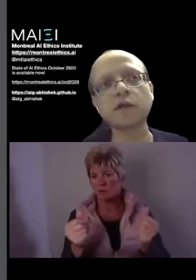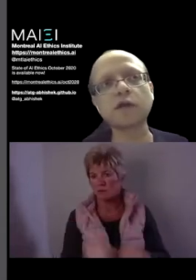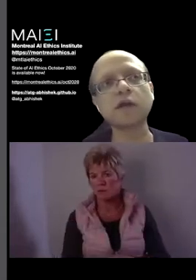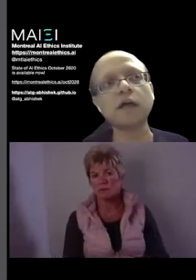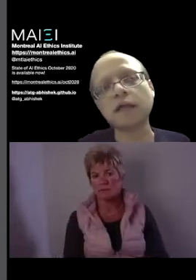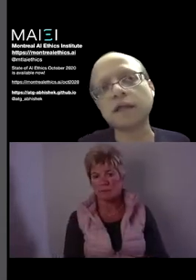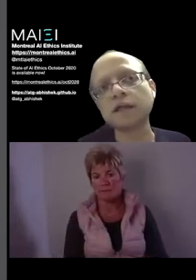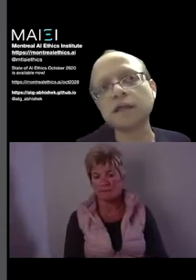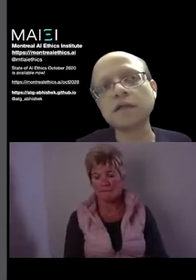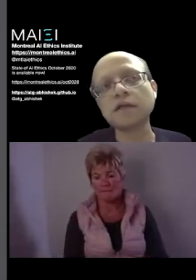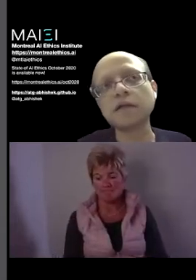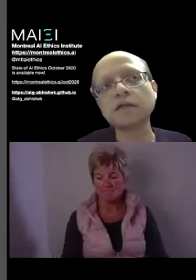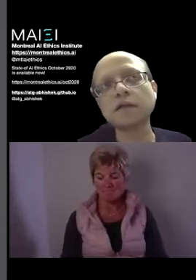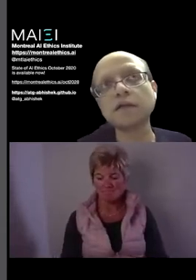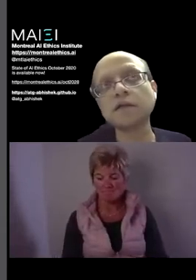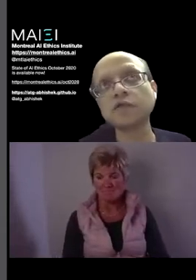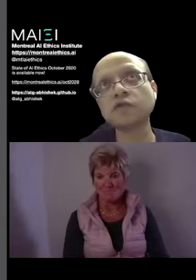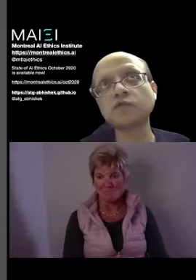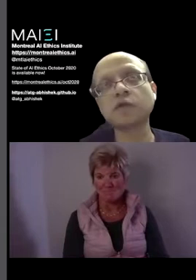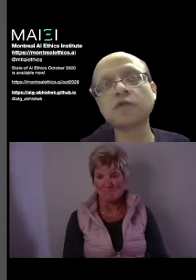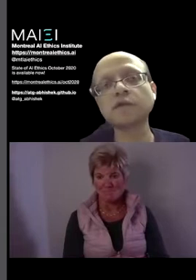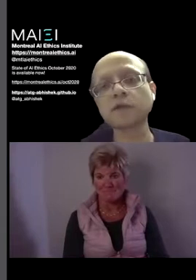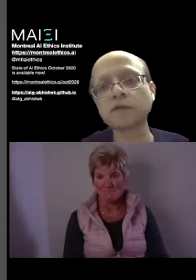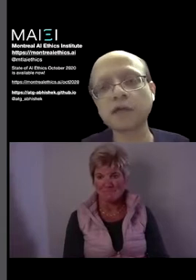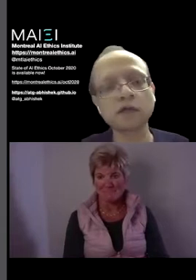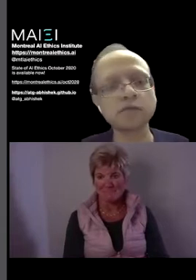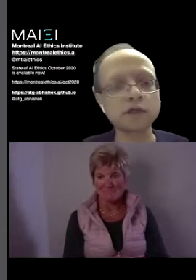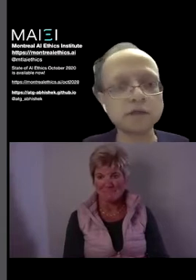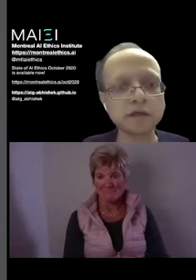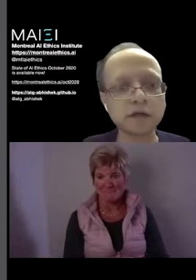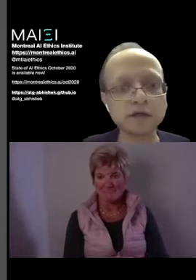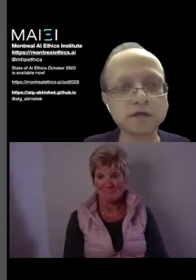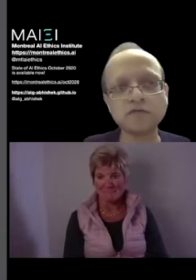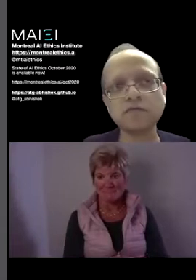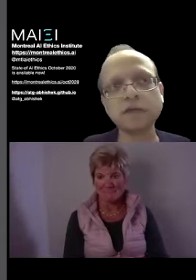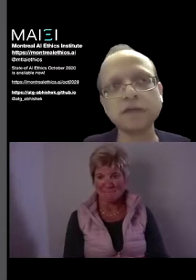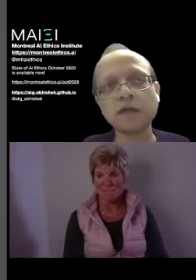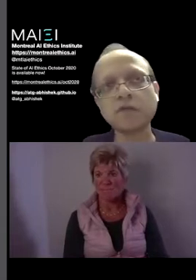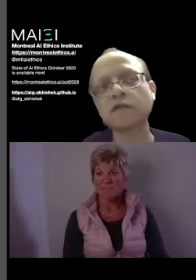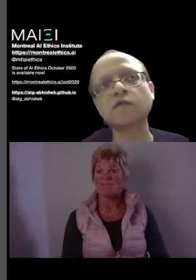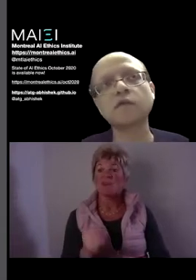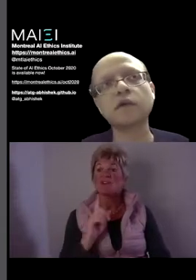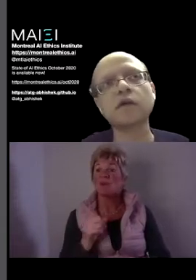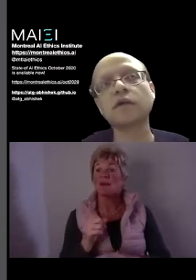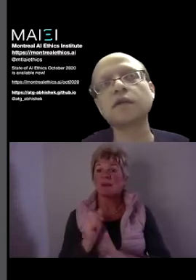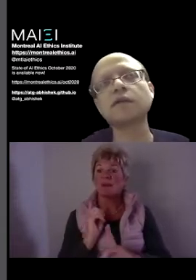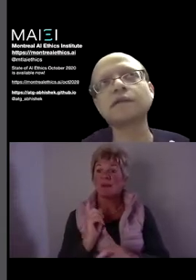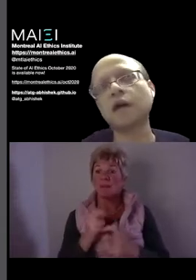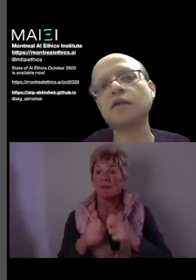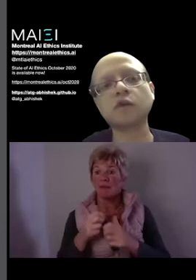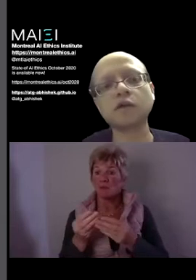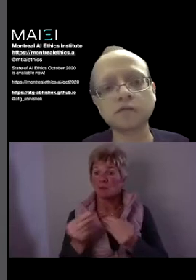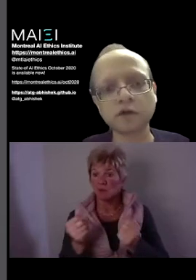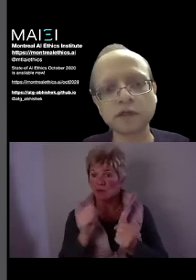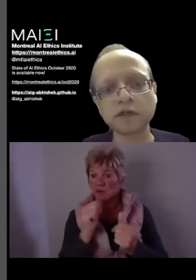place where the solutions weren't feasible to begin with, but you, in the interest of or in the